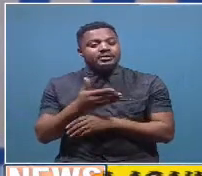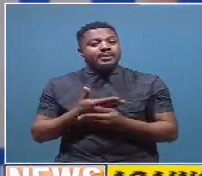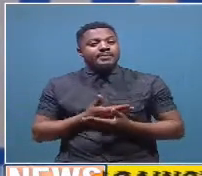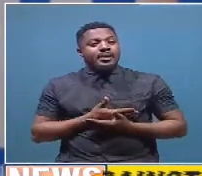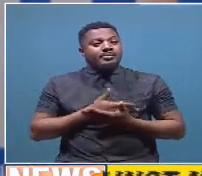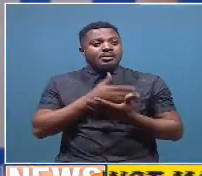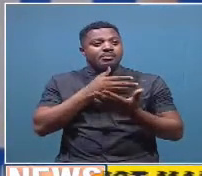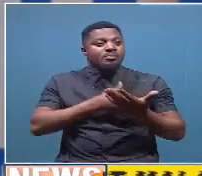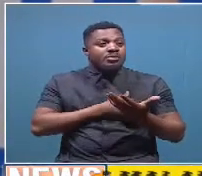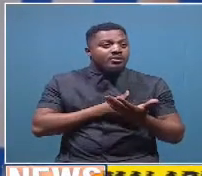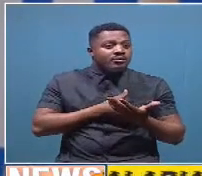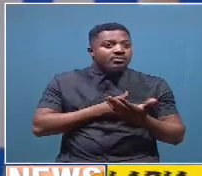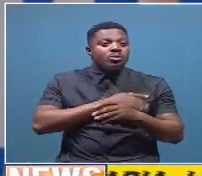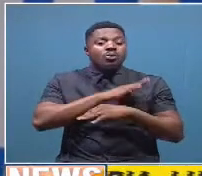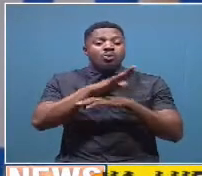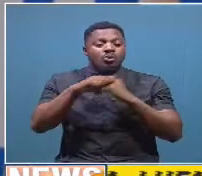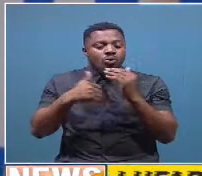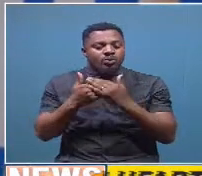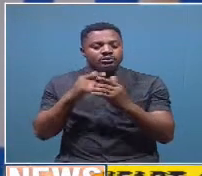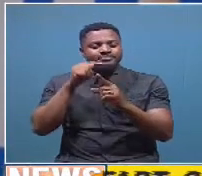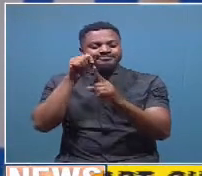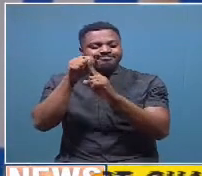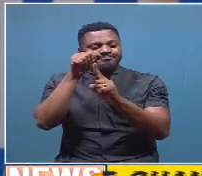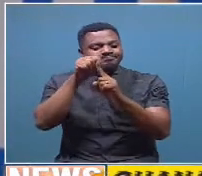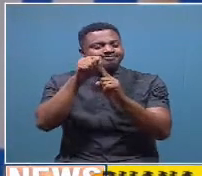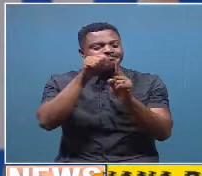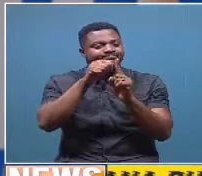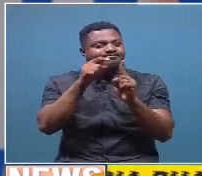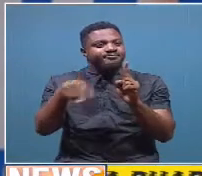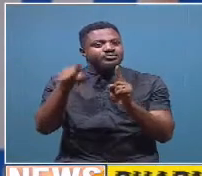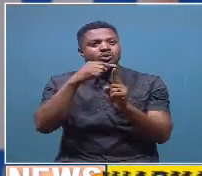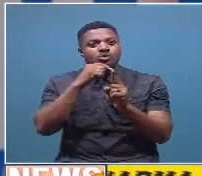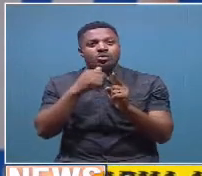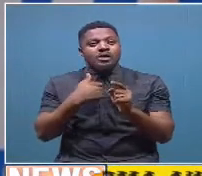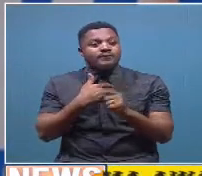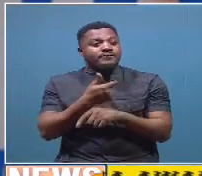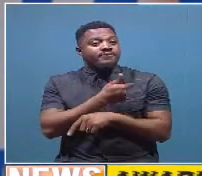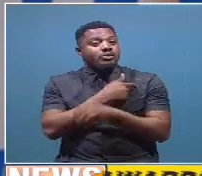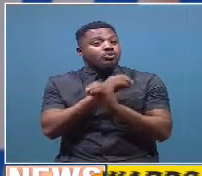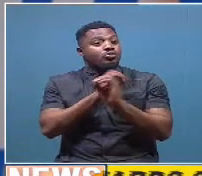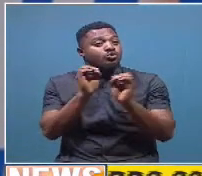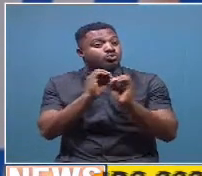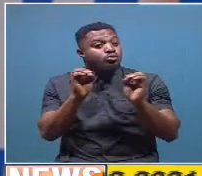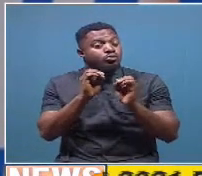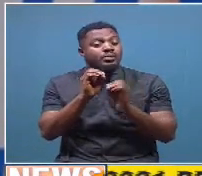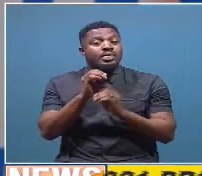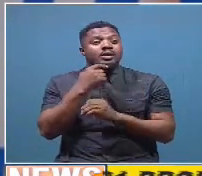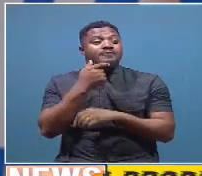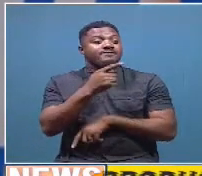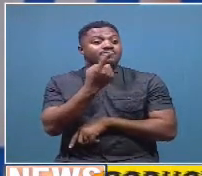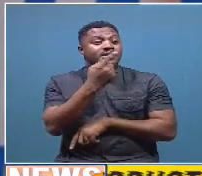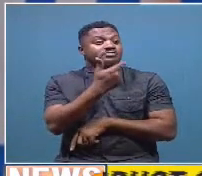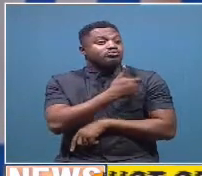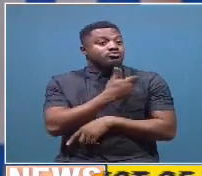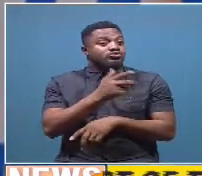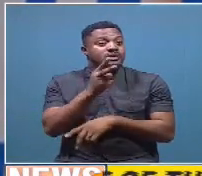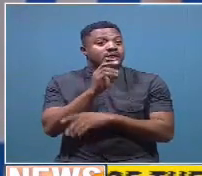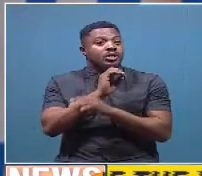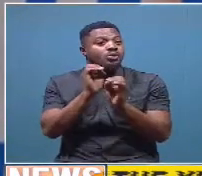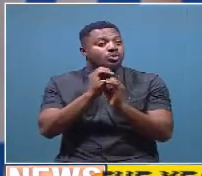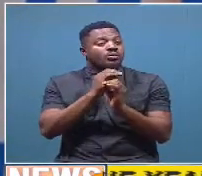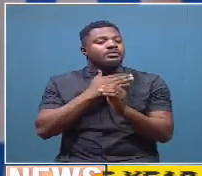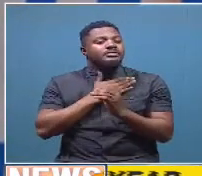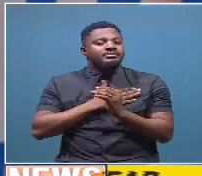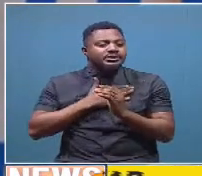and all other community members. We are targeting people who have not had the first dose, those who have had the first dose but have not had